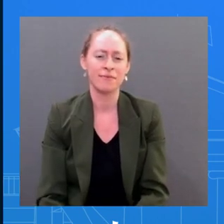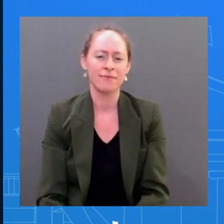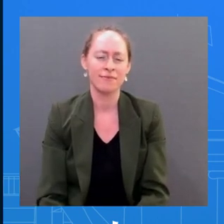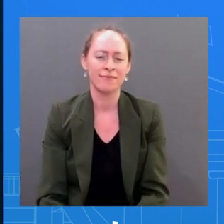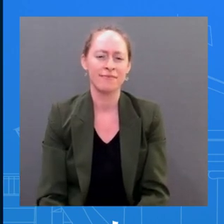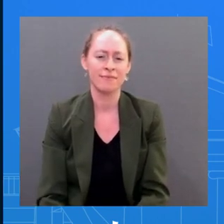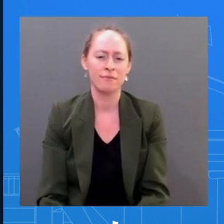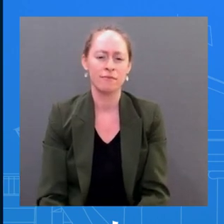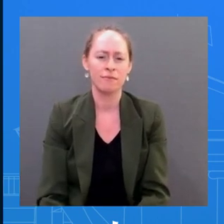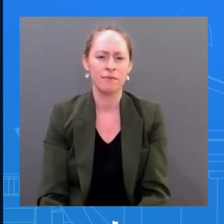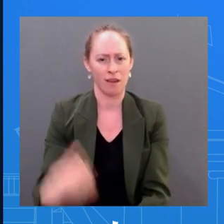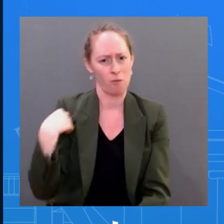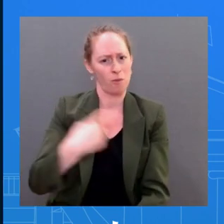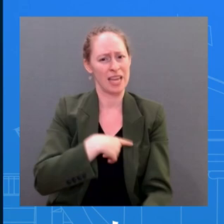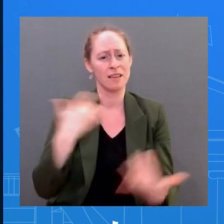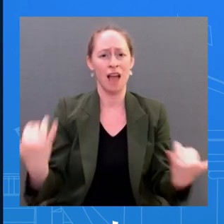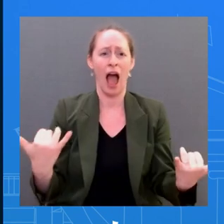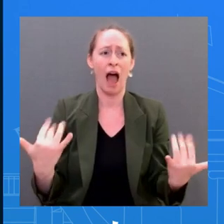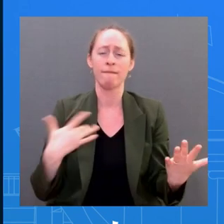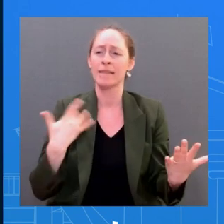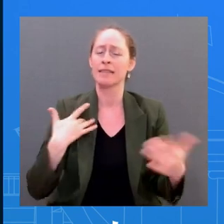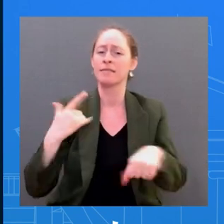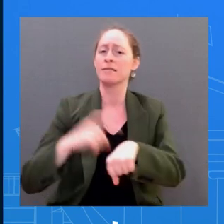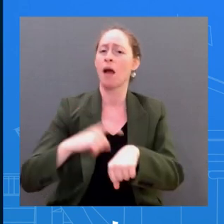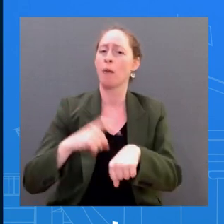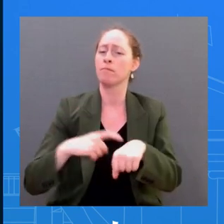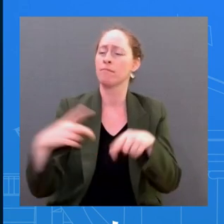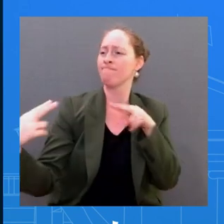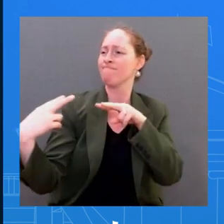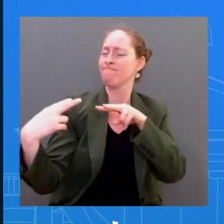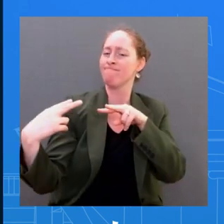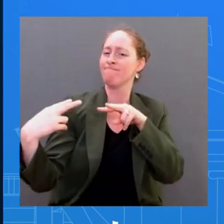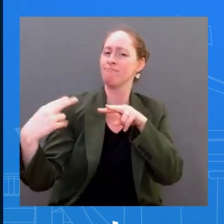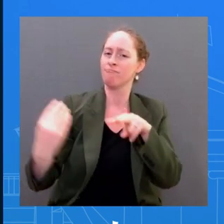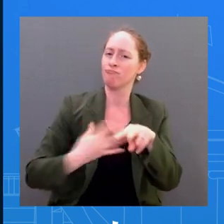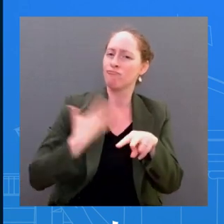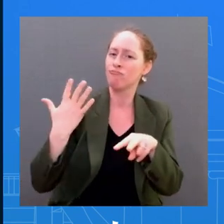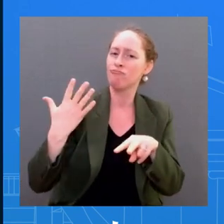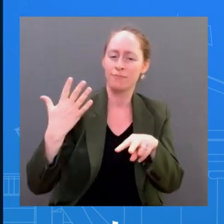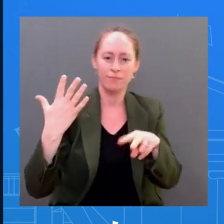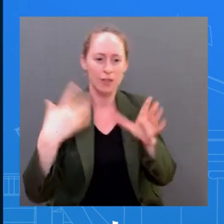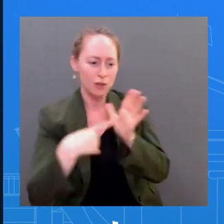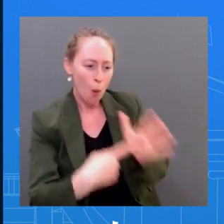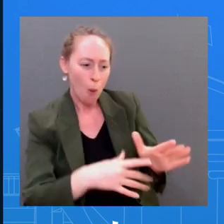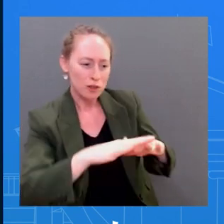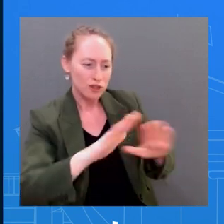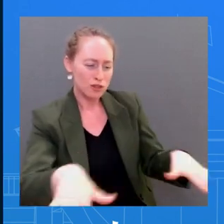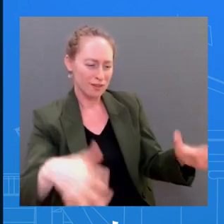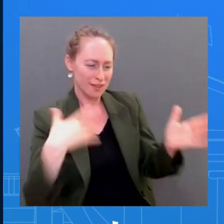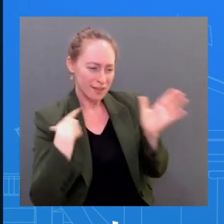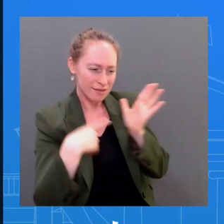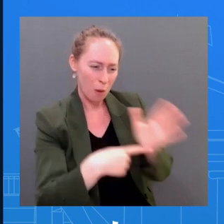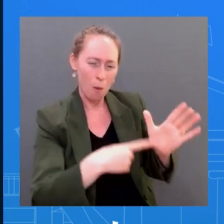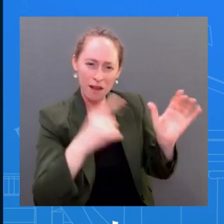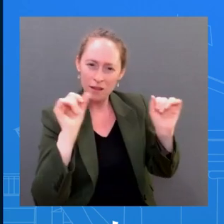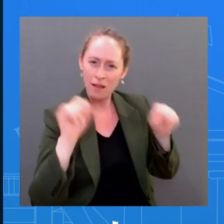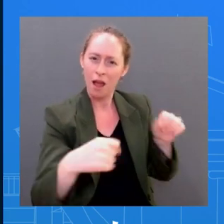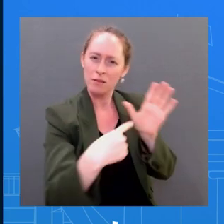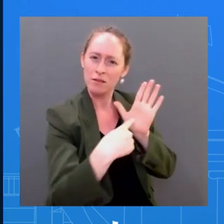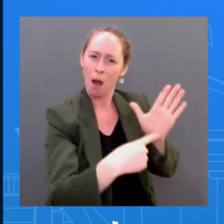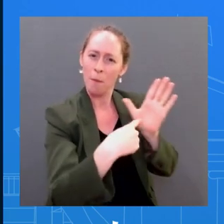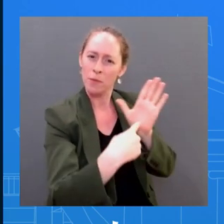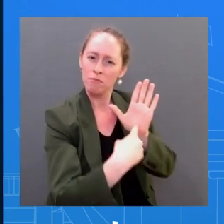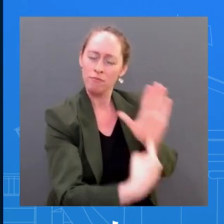an example for our children. Give us reason to tell them, hey, listen and watch these men and women. These are great American leaders right